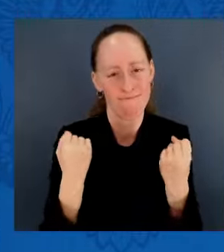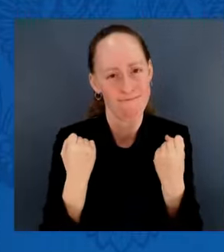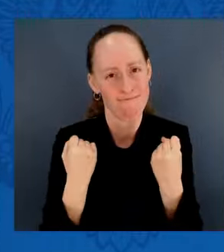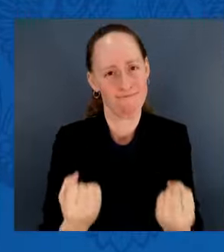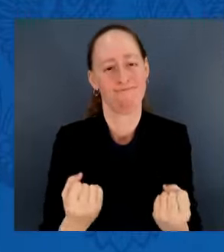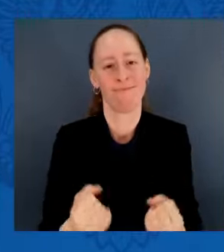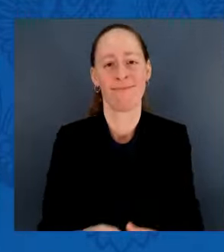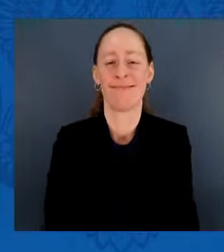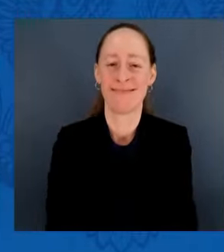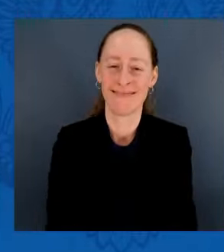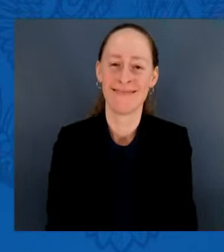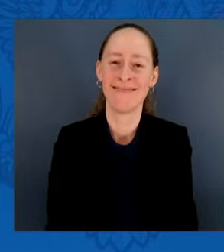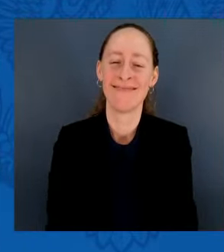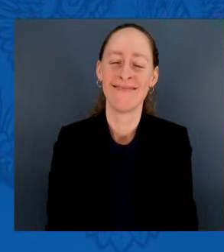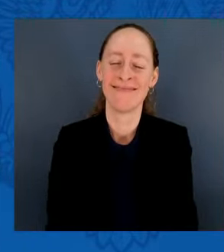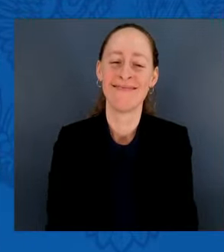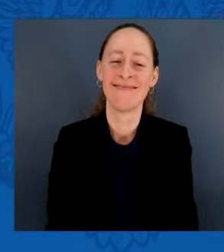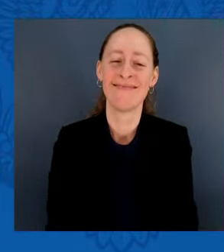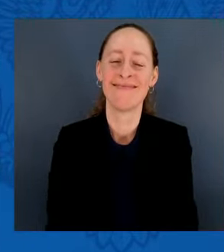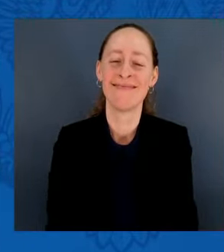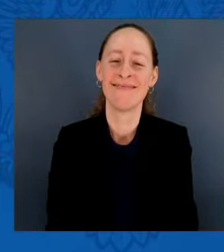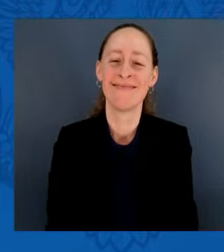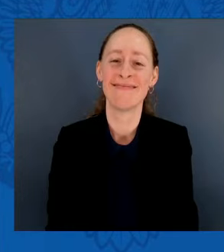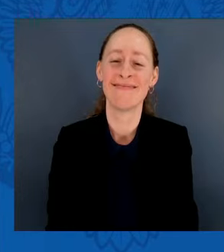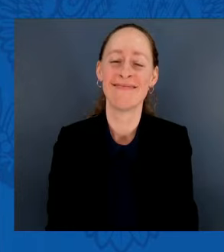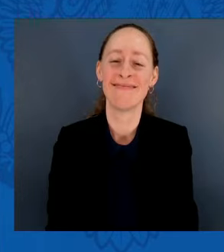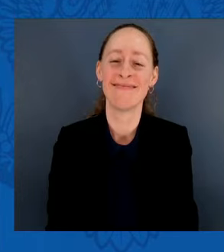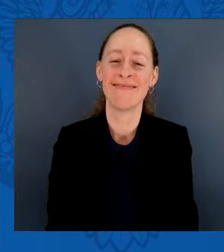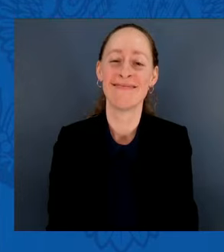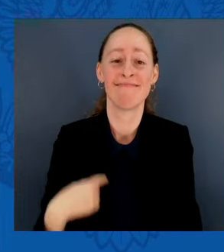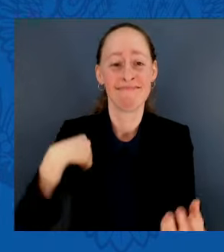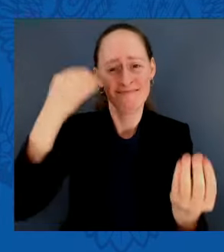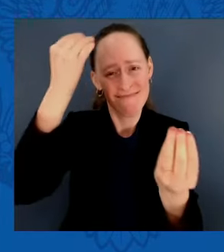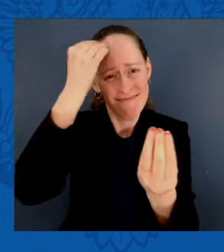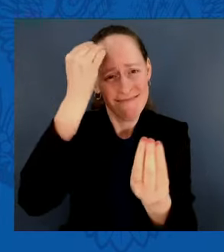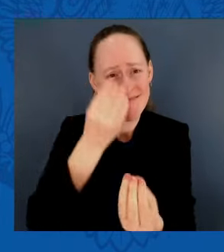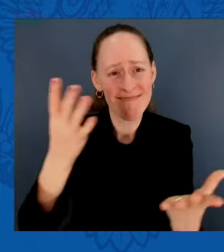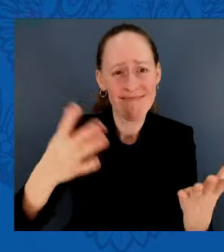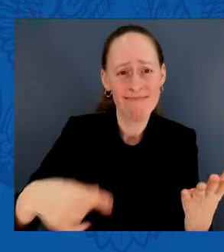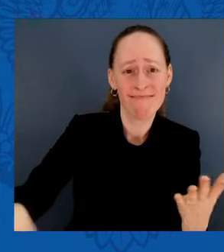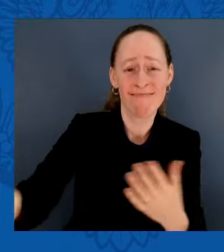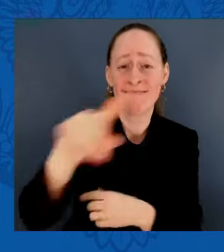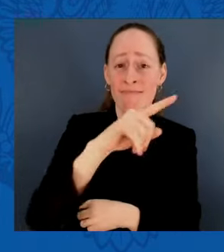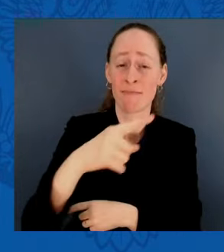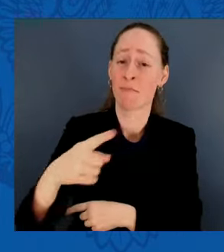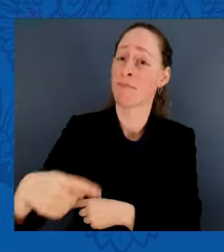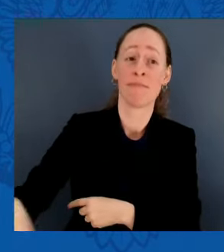I say to the American people, when America gets knocked down, we get back up.